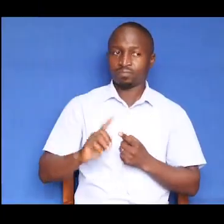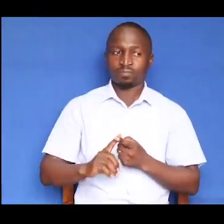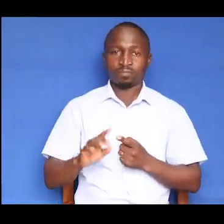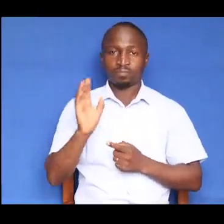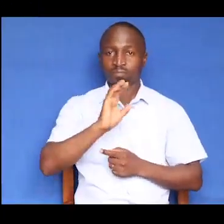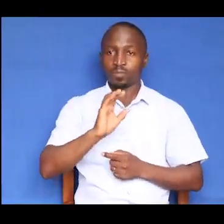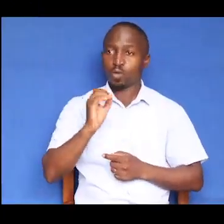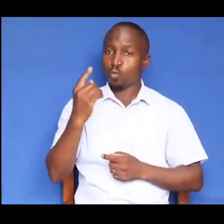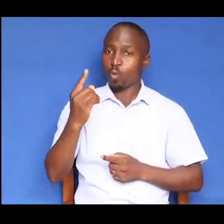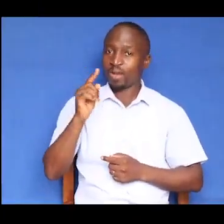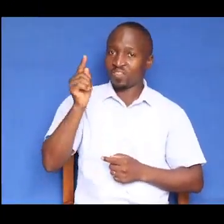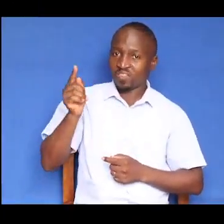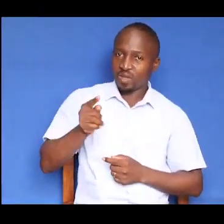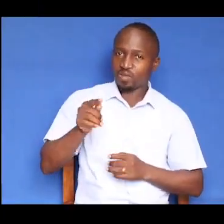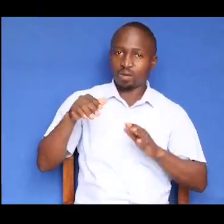1,000.